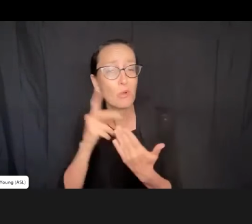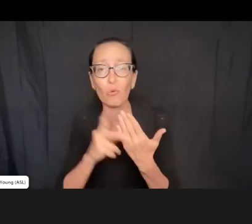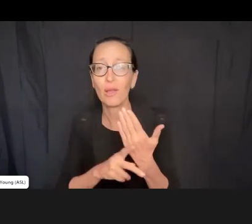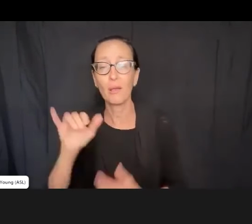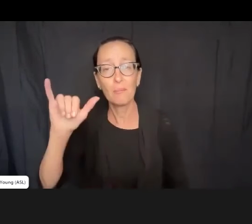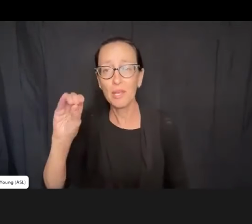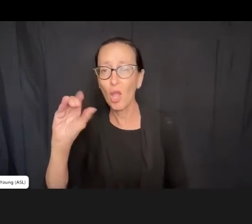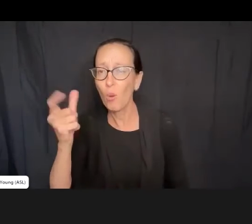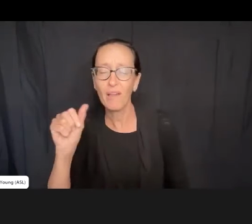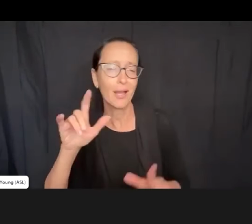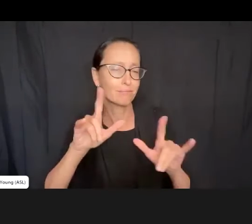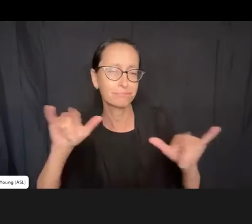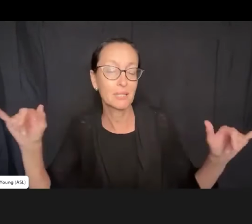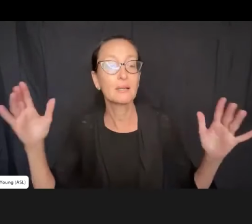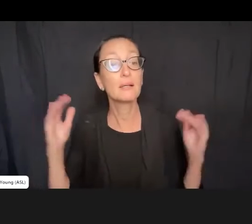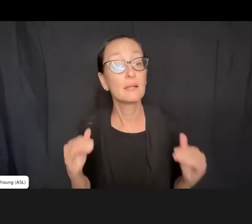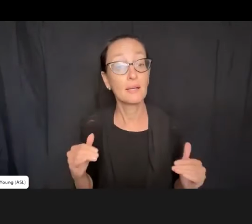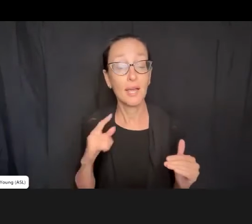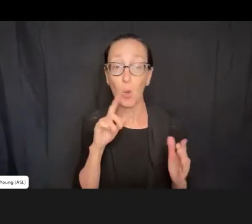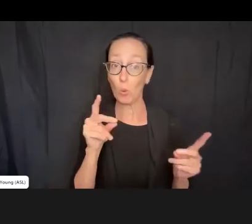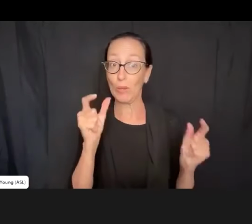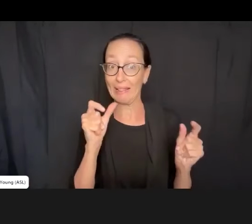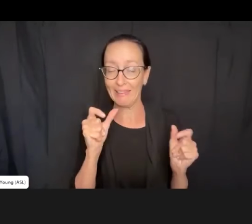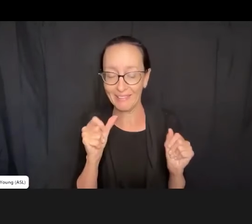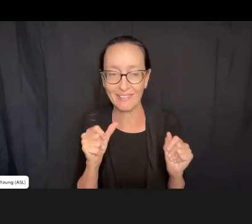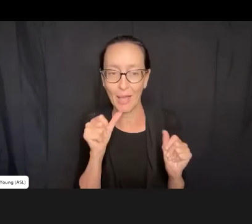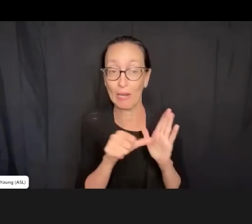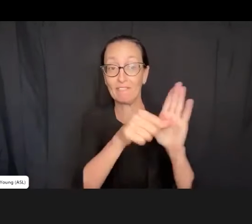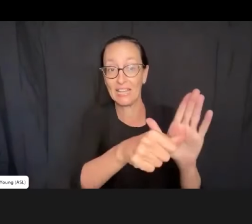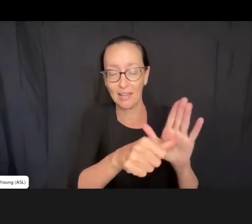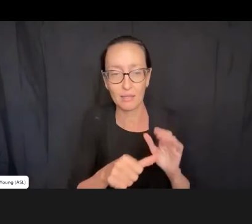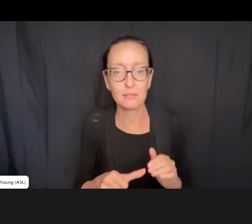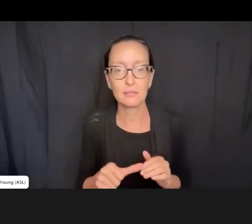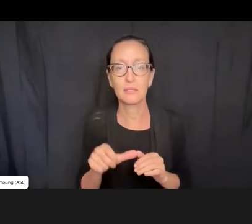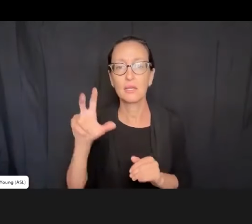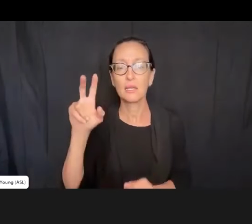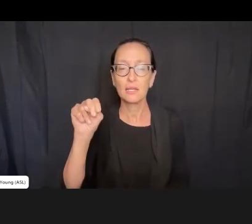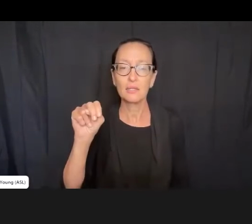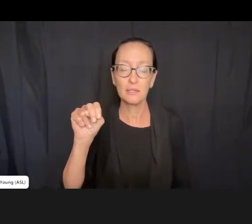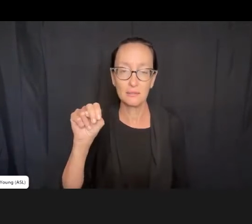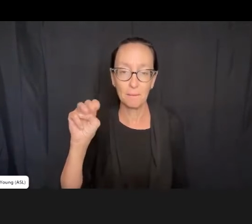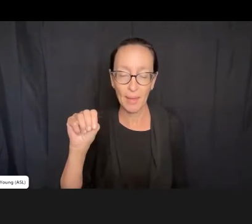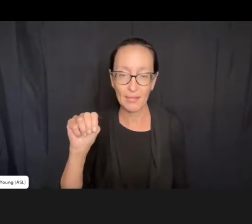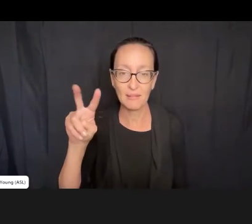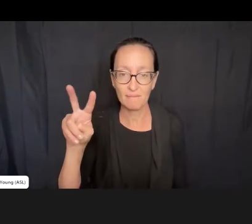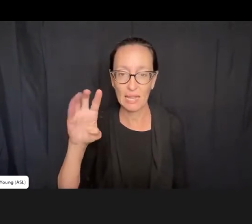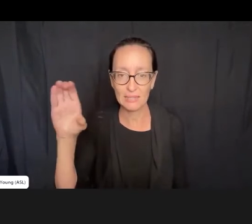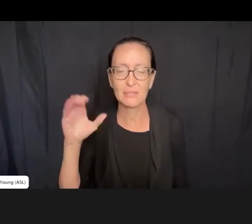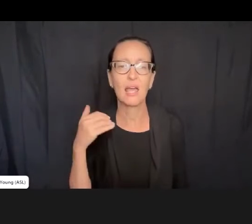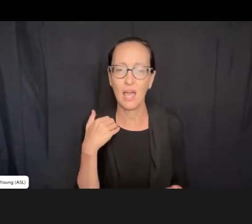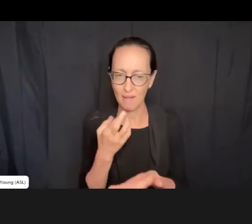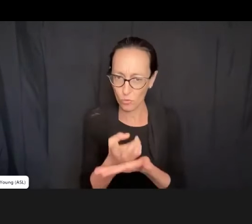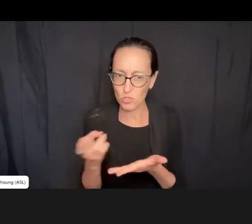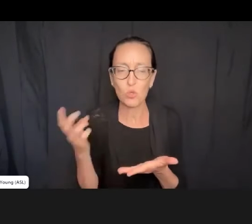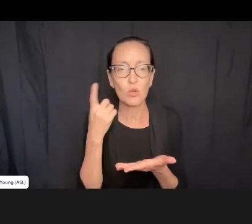want to highlight real quickly, the Mass Violence Center does have a couple resources for victims and survivors. We